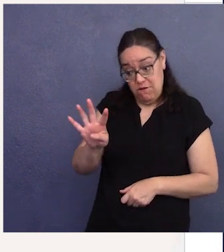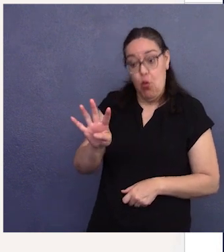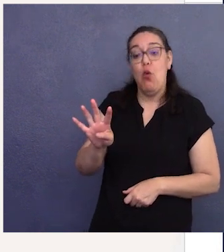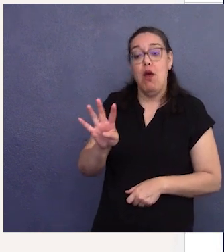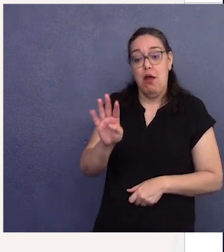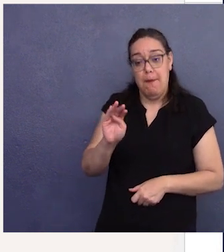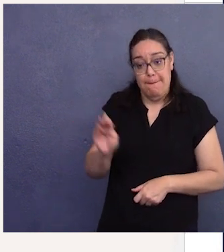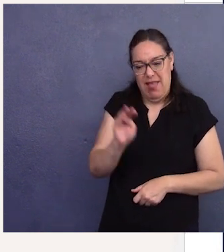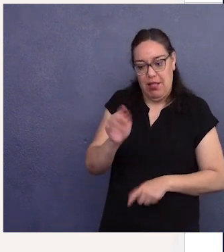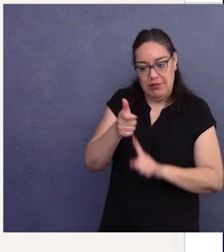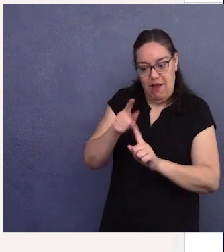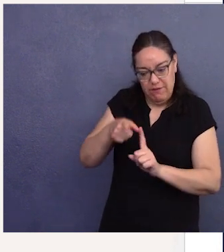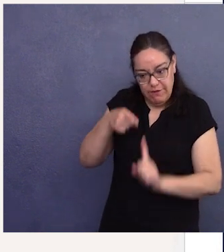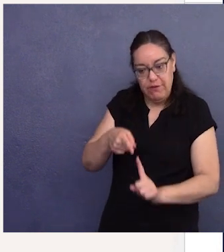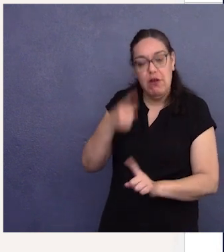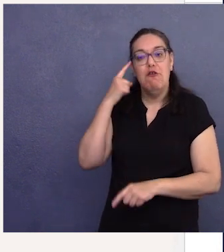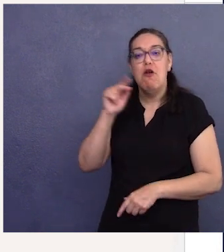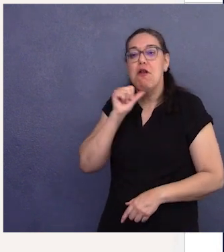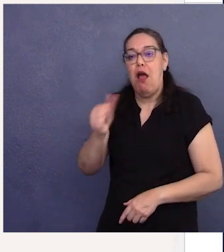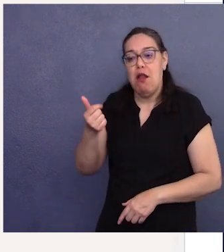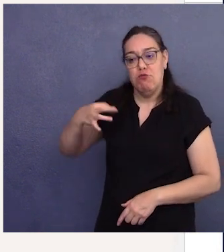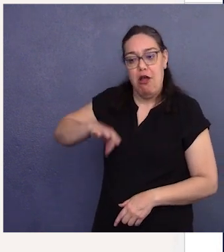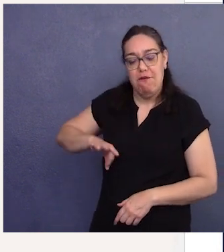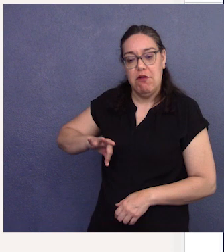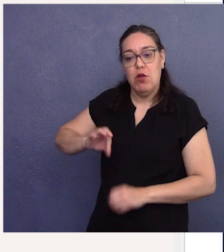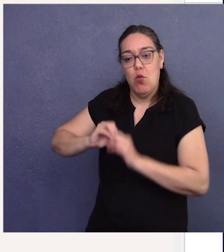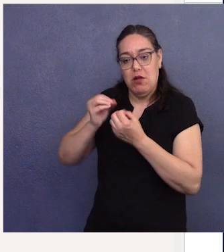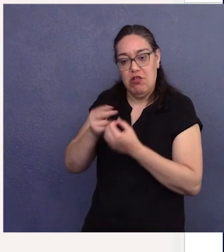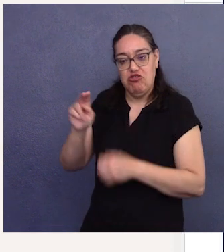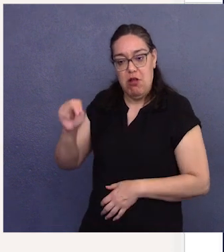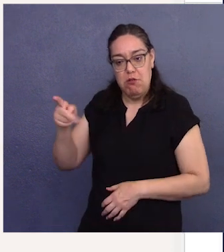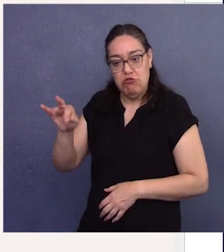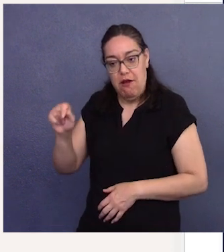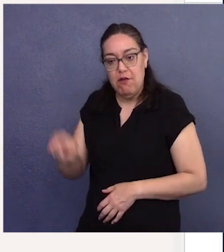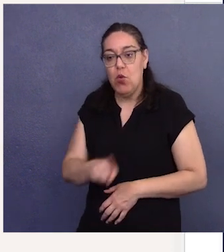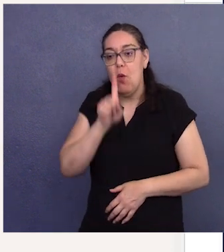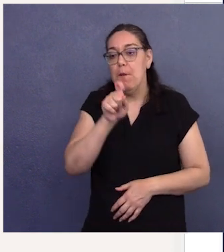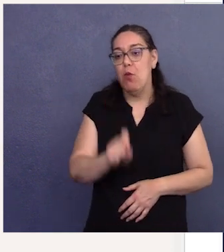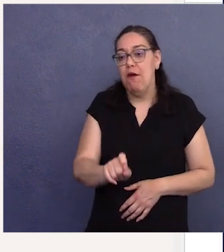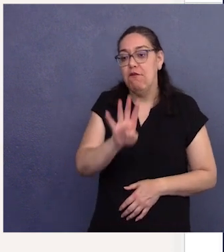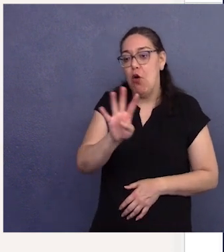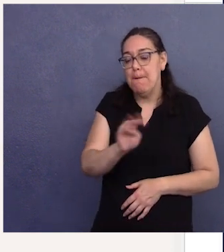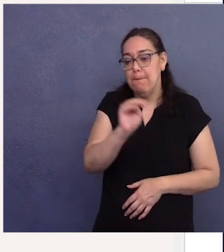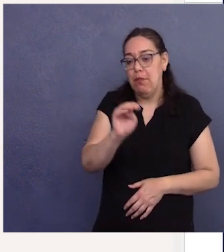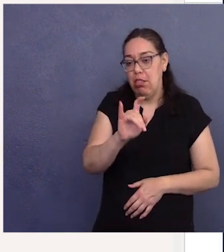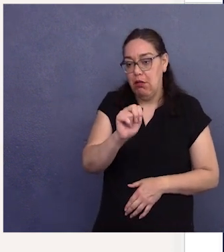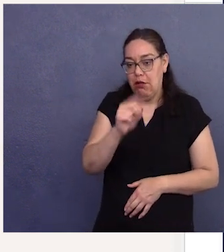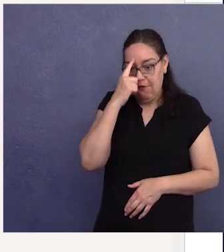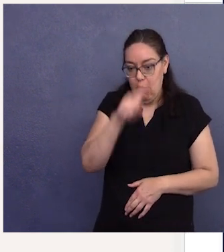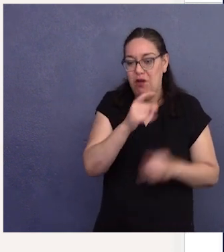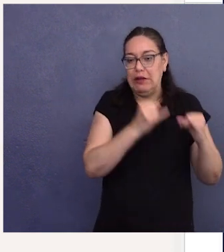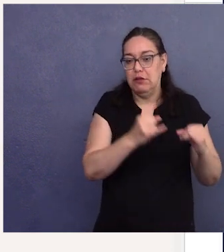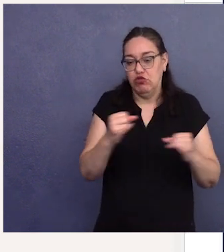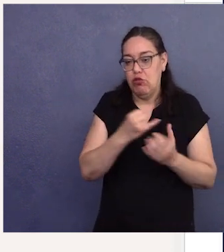is designated for nonprofit organizations, 1.4 million for individual artists.